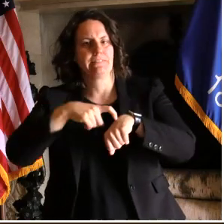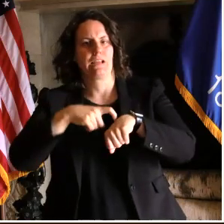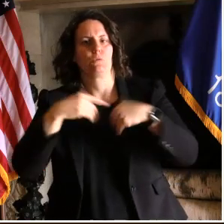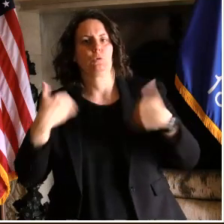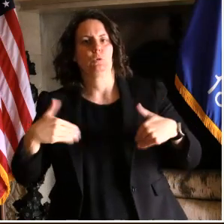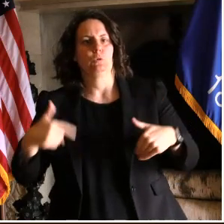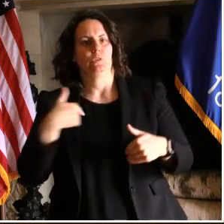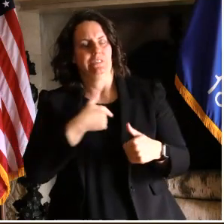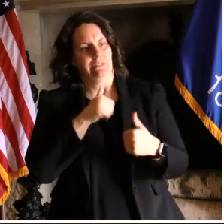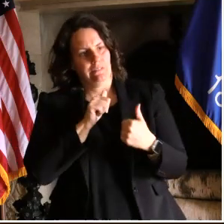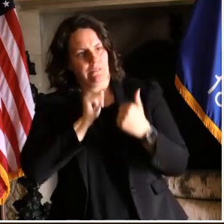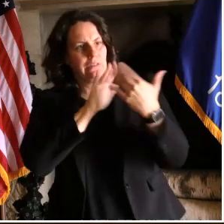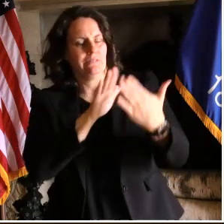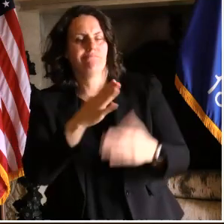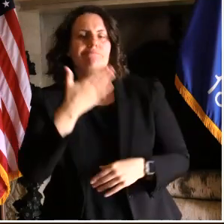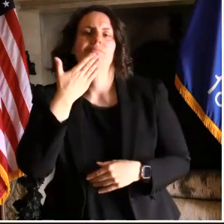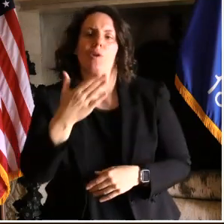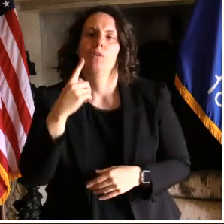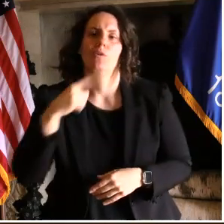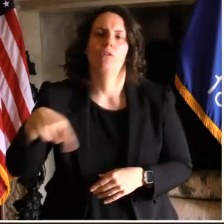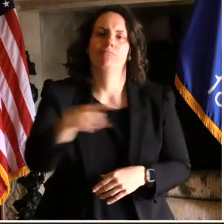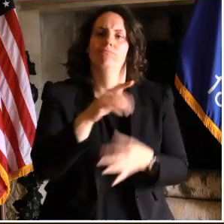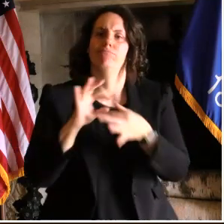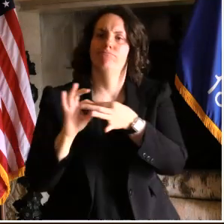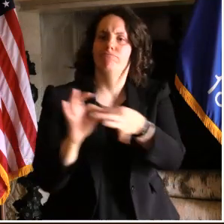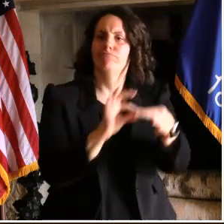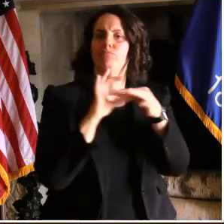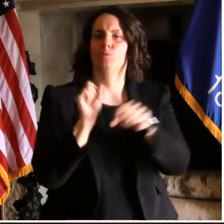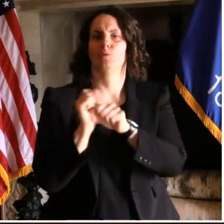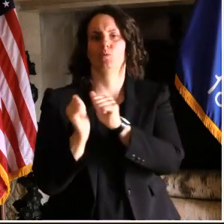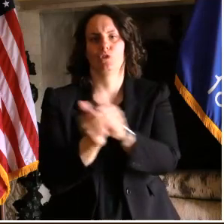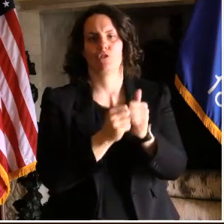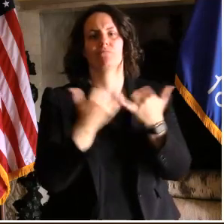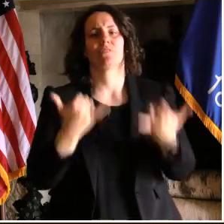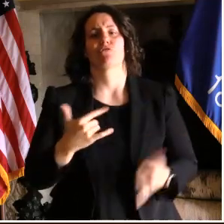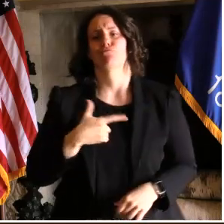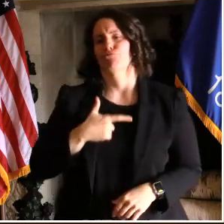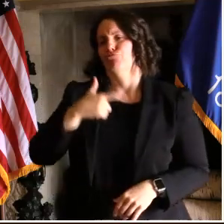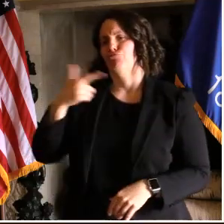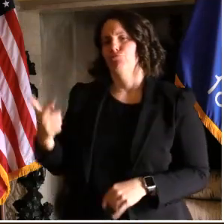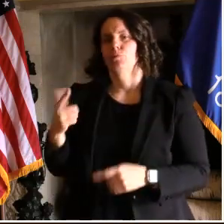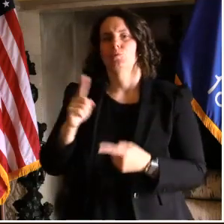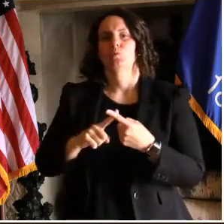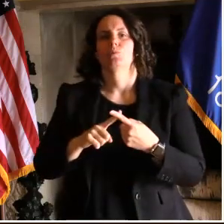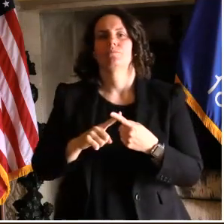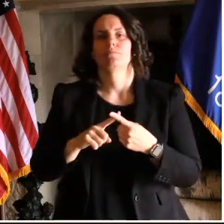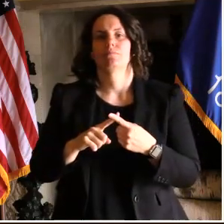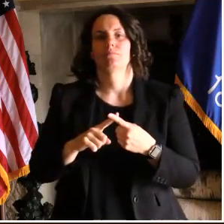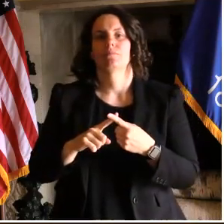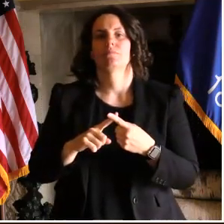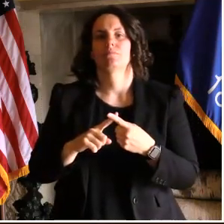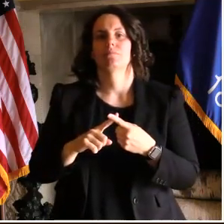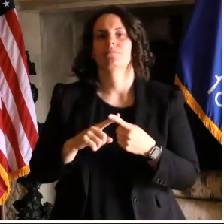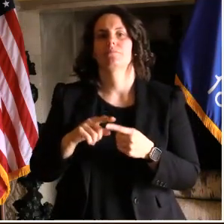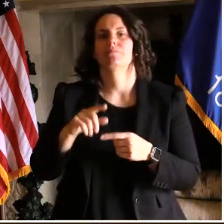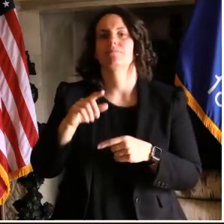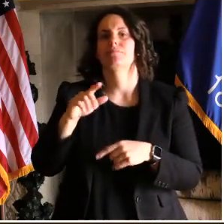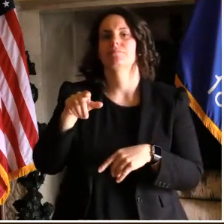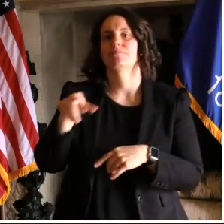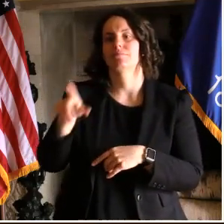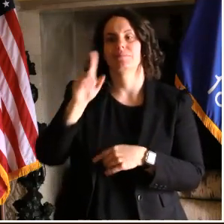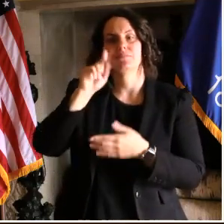together. So thank you very much. Now I want to introduce Secretary Designee of the Wisconsin Department of Health